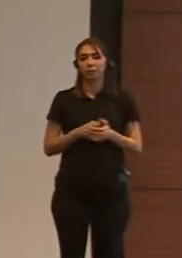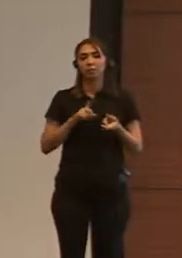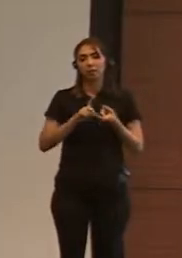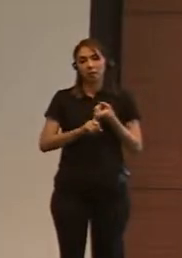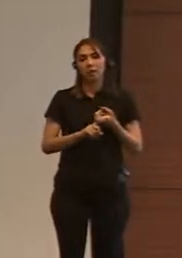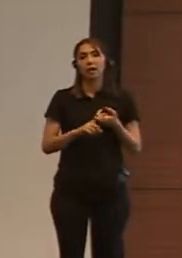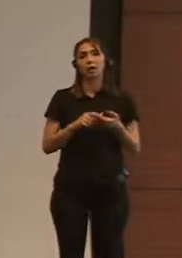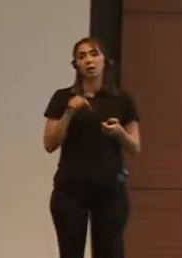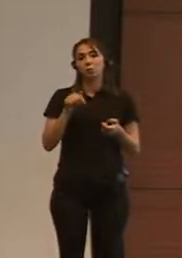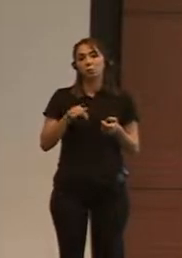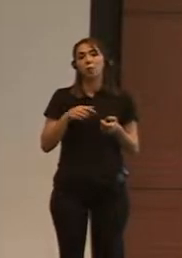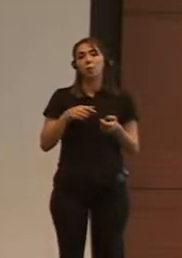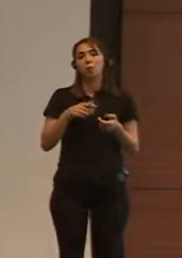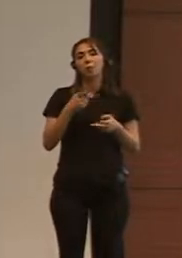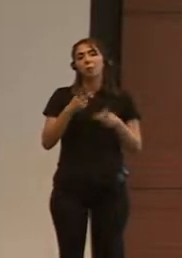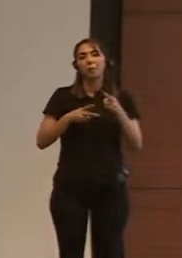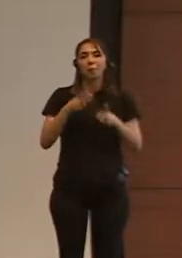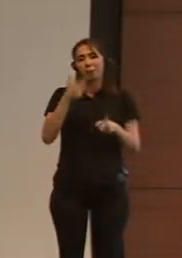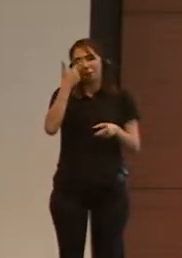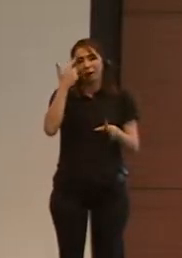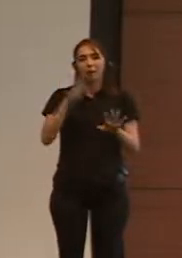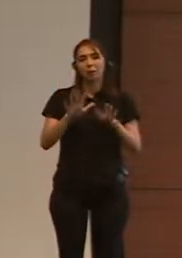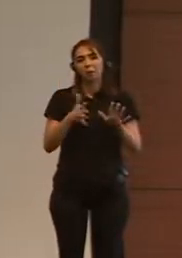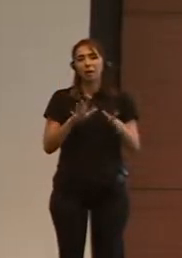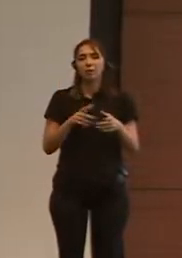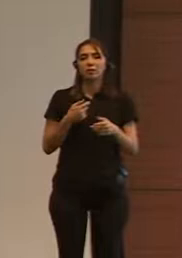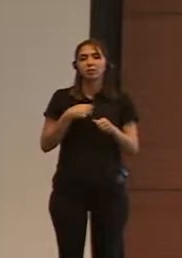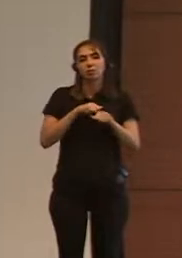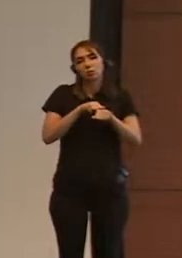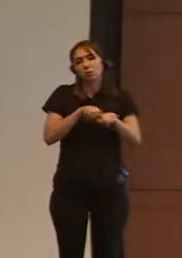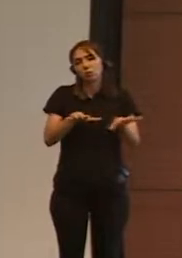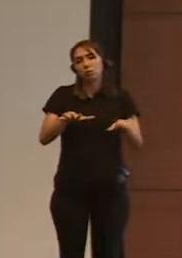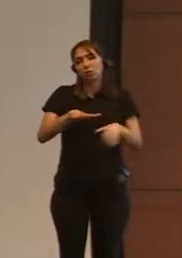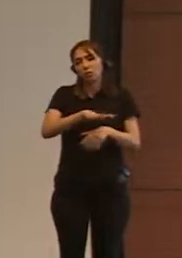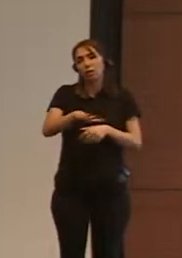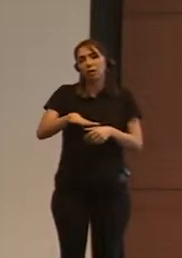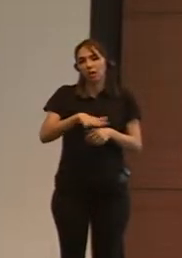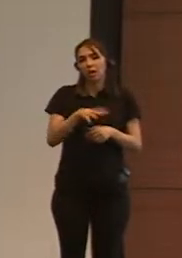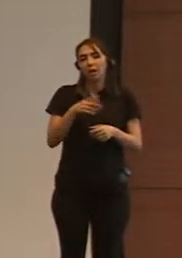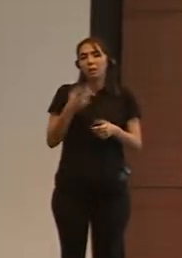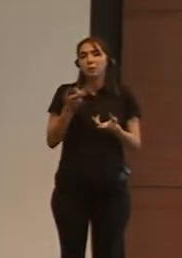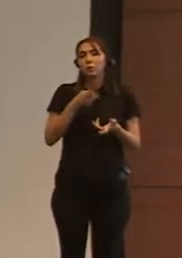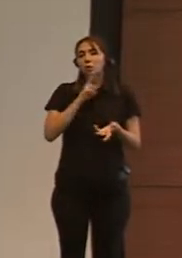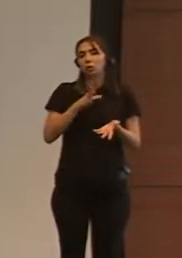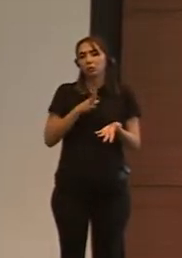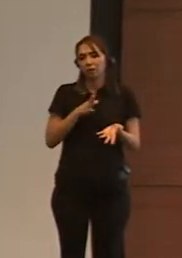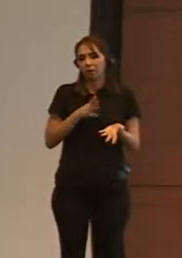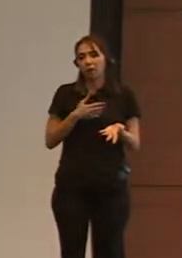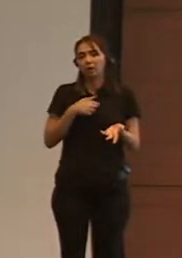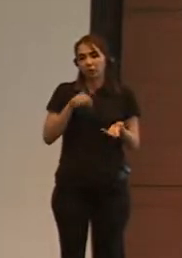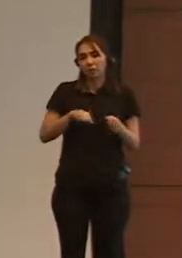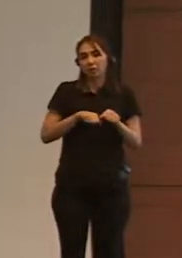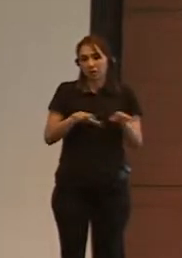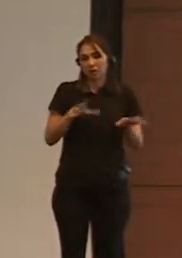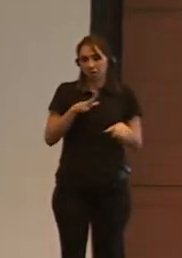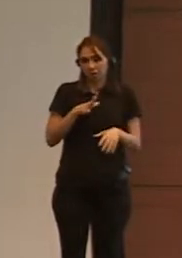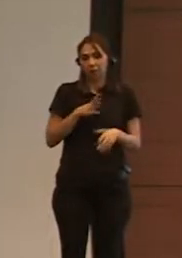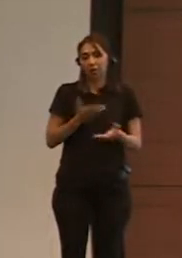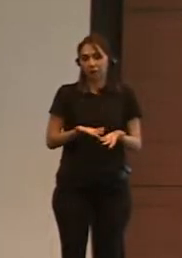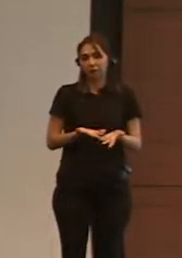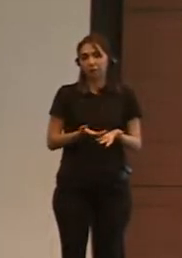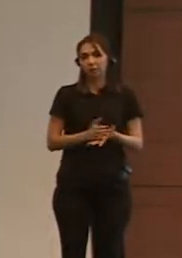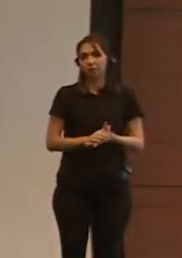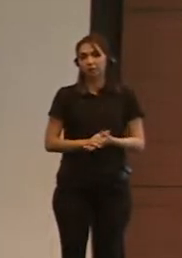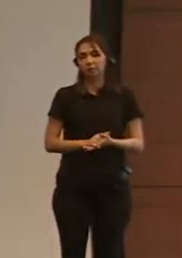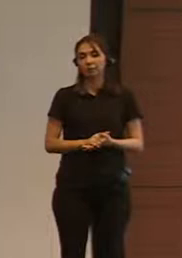set so now this new methodology offers us new probabilities our existing